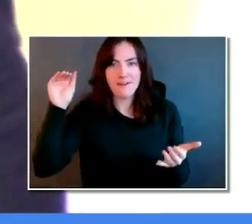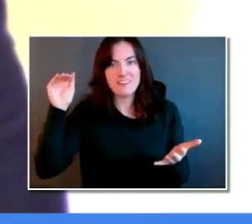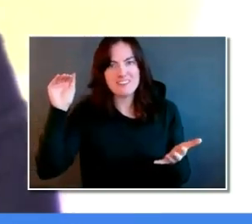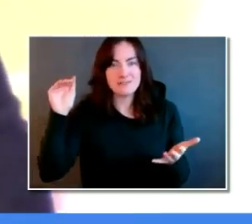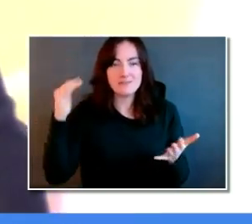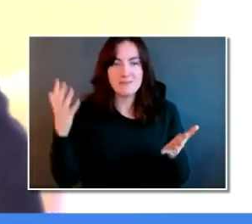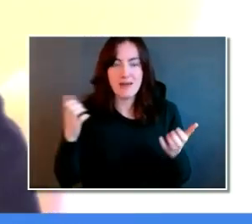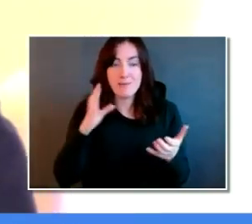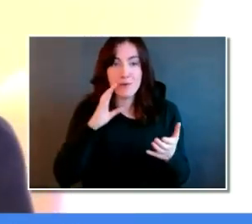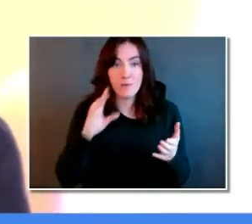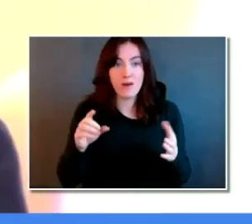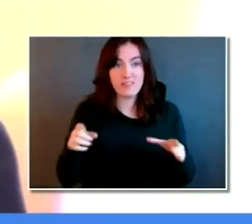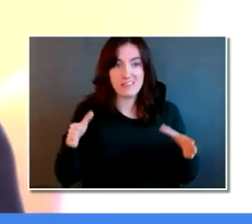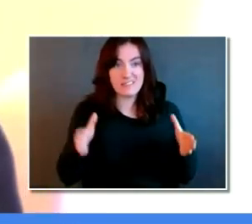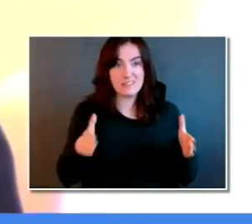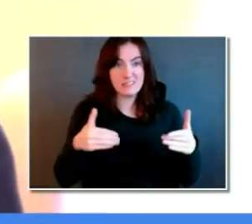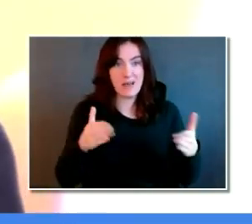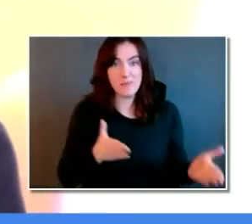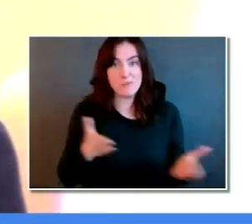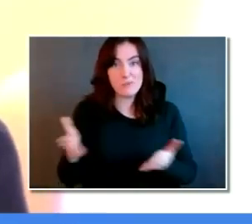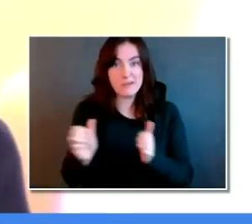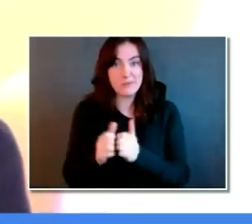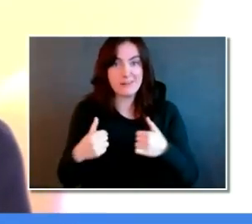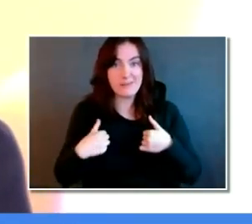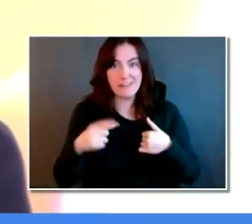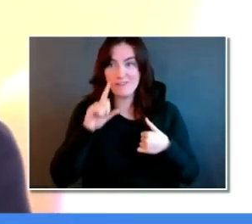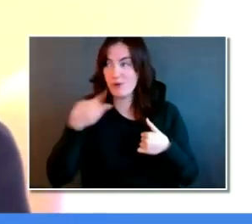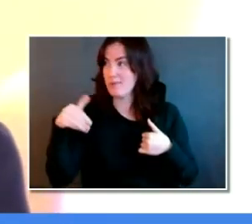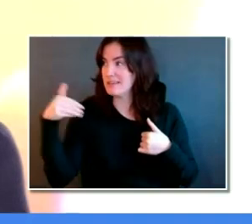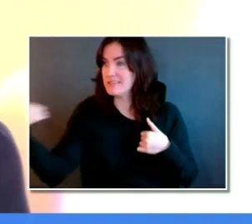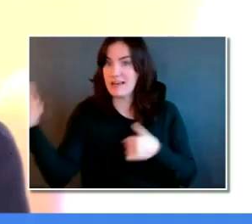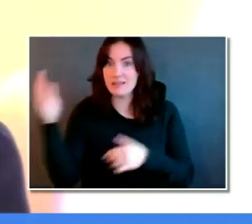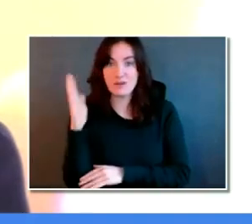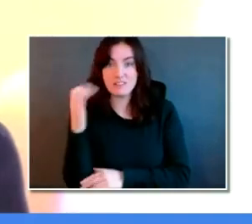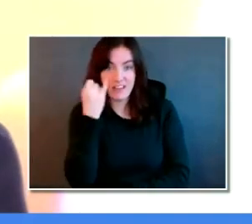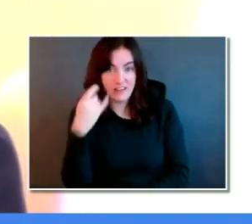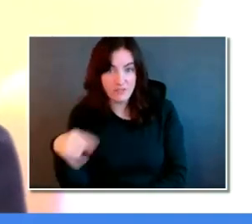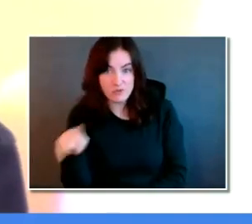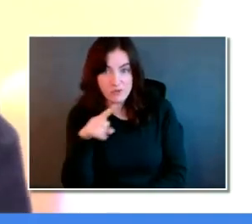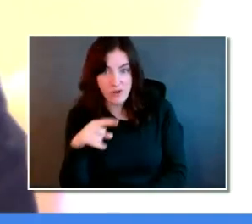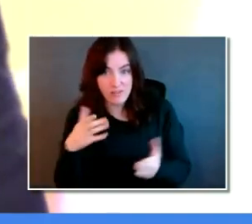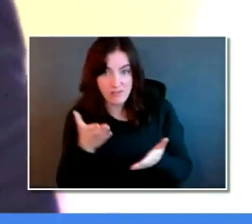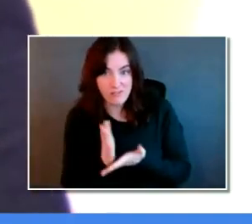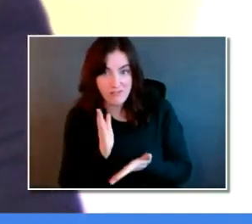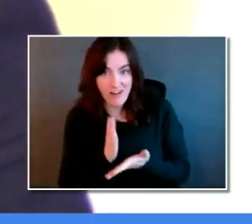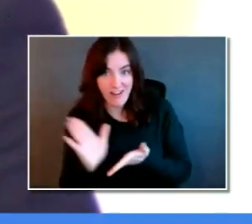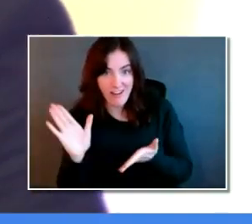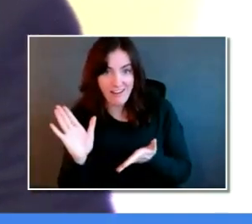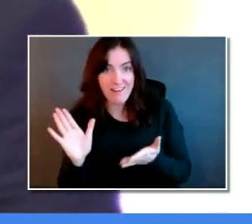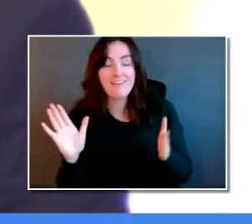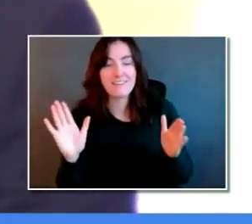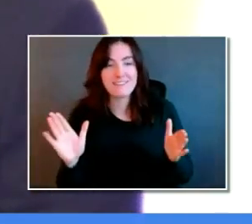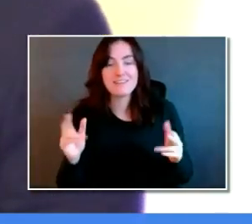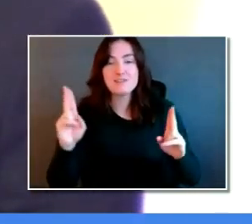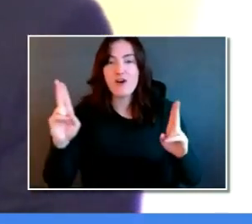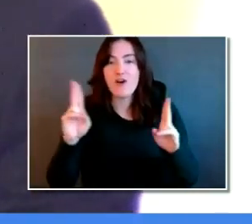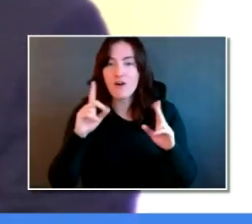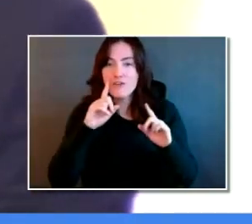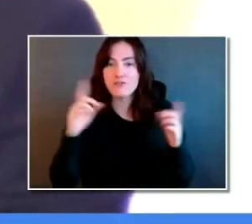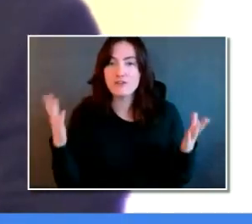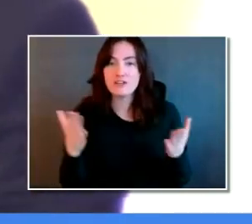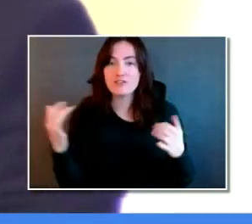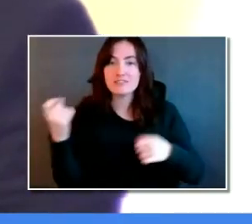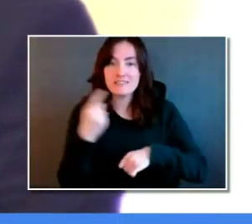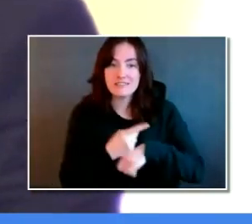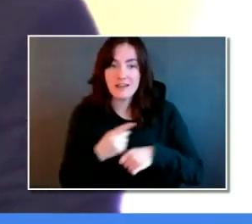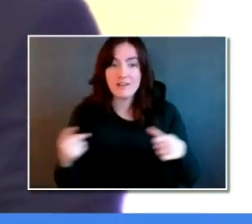this step with me for my next presentation, if y'all don't have a problem with that. It is an honor to be with you here today.